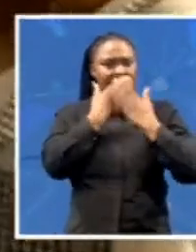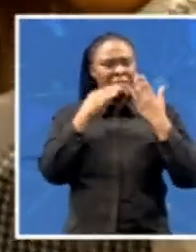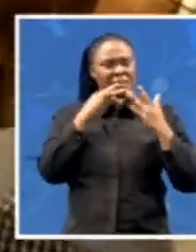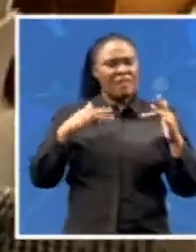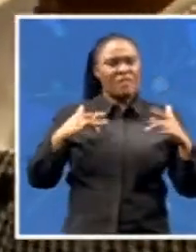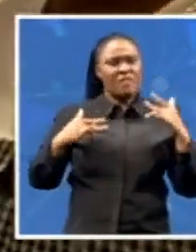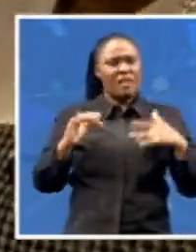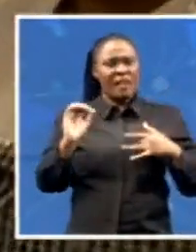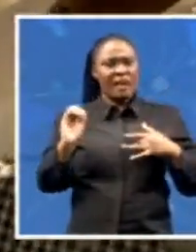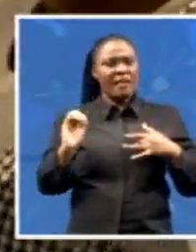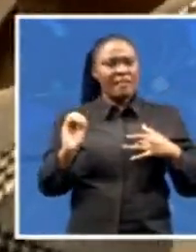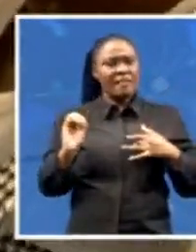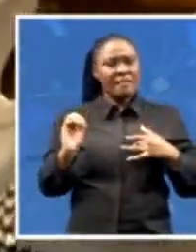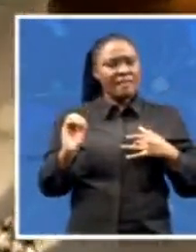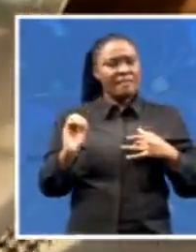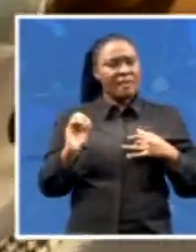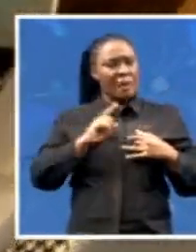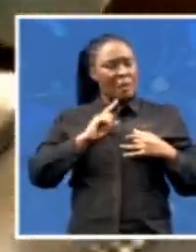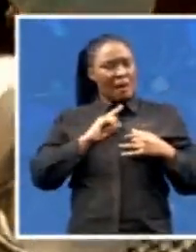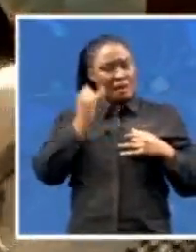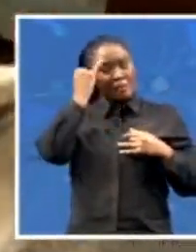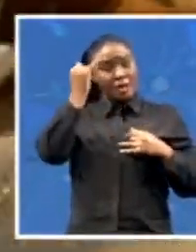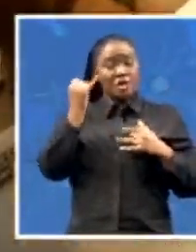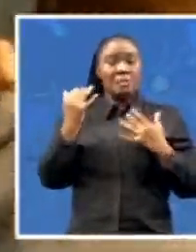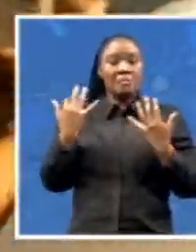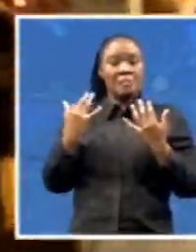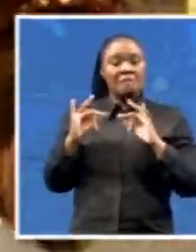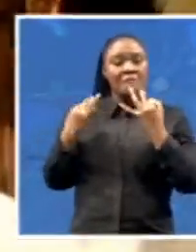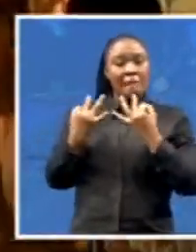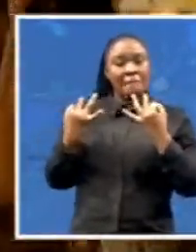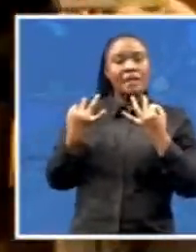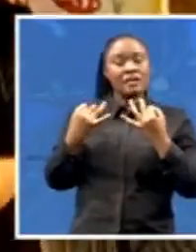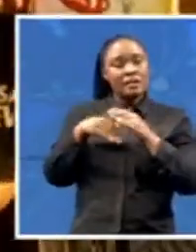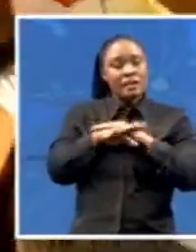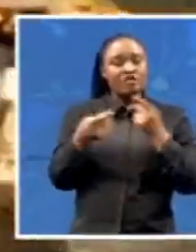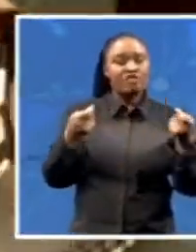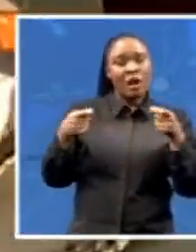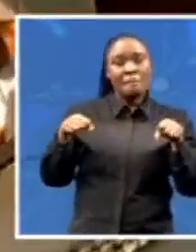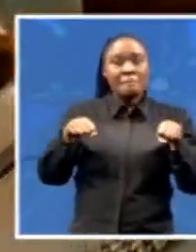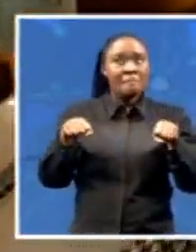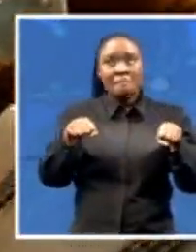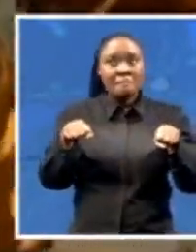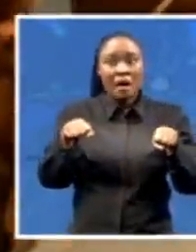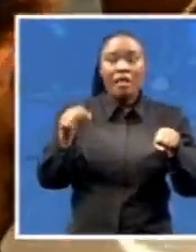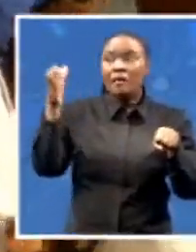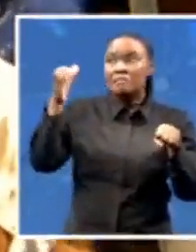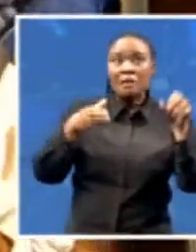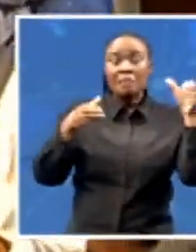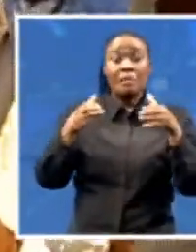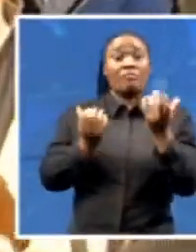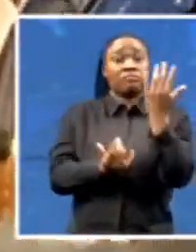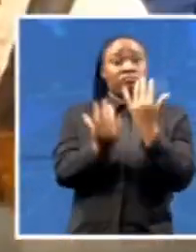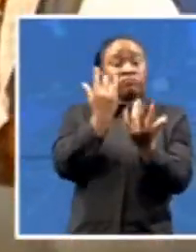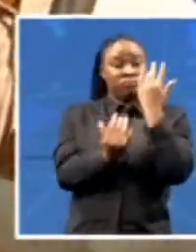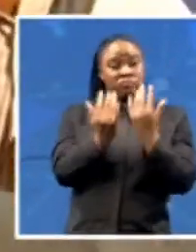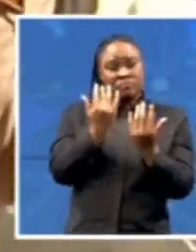because imagine you're shopping with your family and the shop goes on fire. I just want to hear what are some of the views of the residents here in Mahikeng. Can I speak to you first, Ntate?